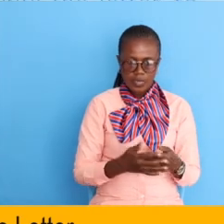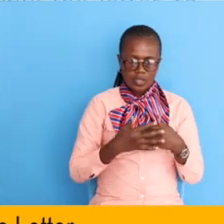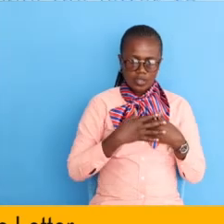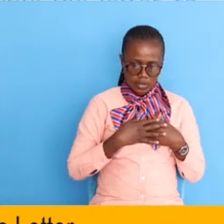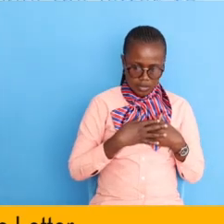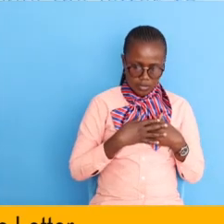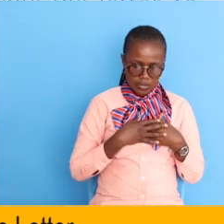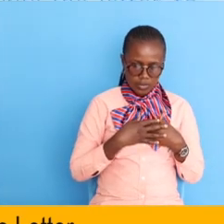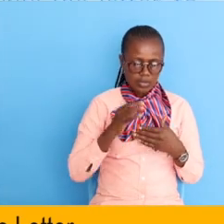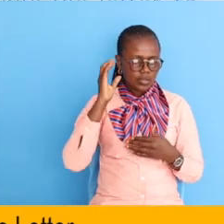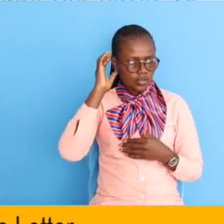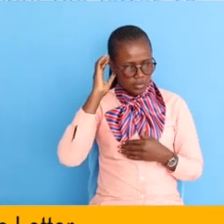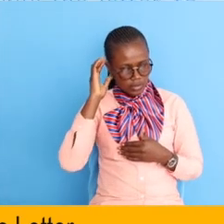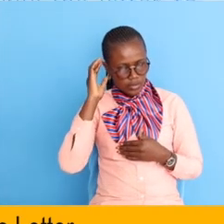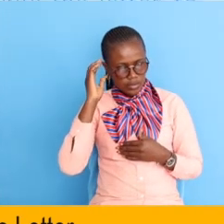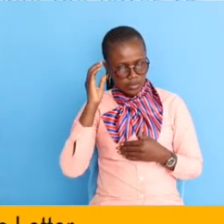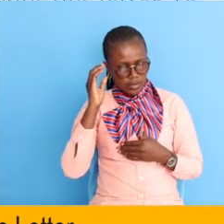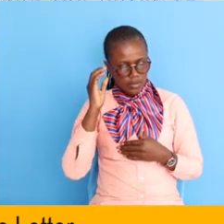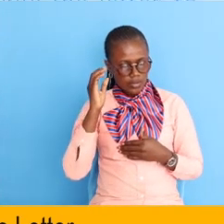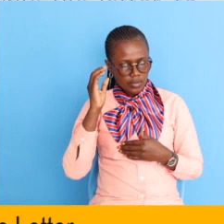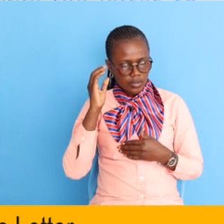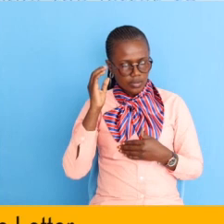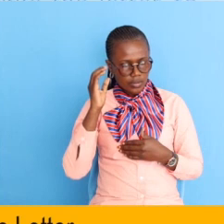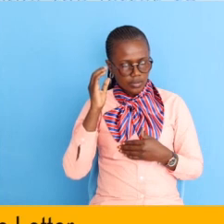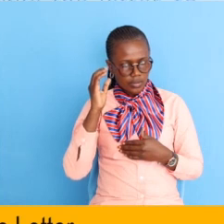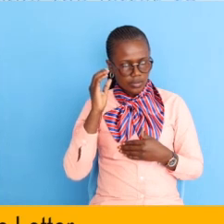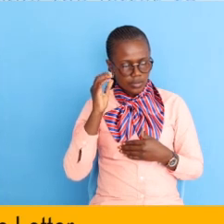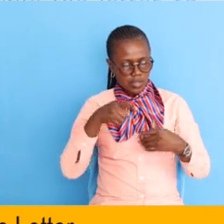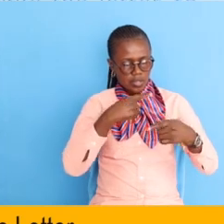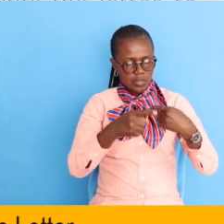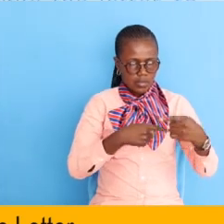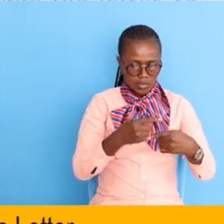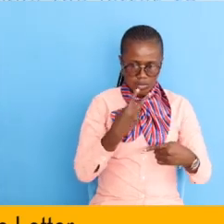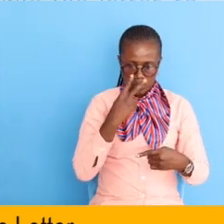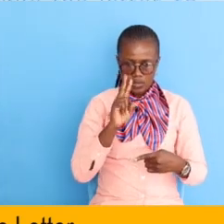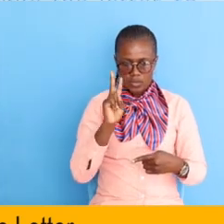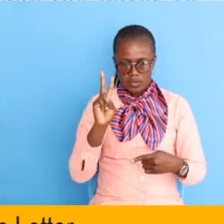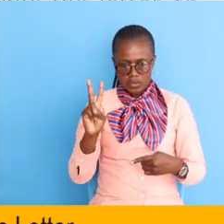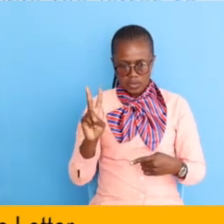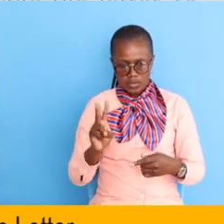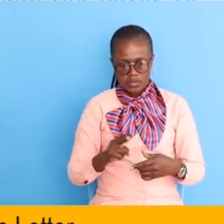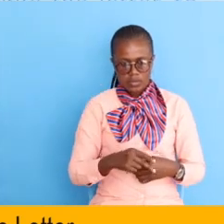Thank you very much for listening. Keep on watching Darasa Online.